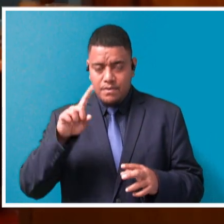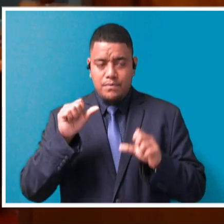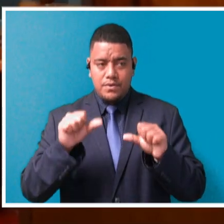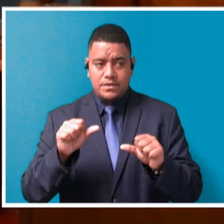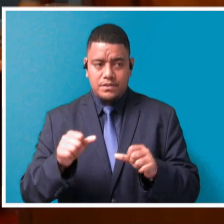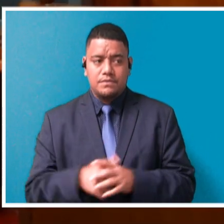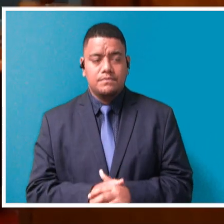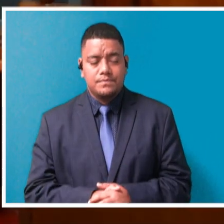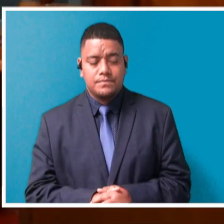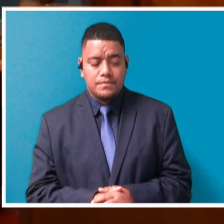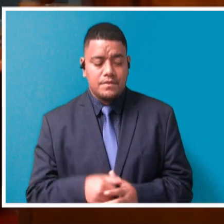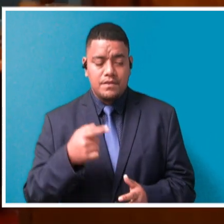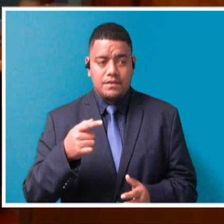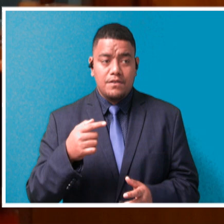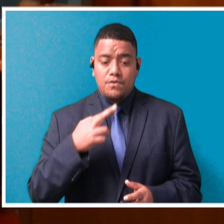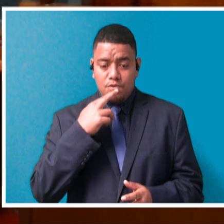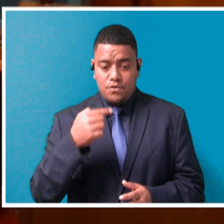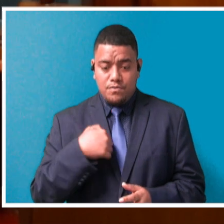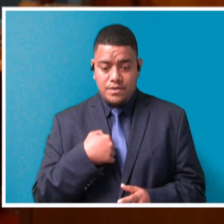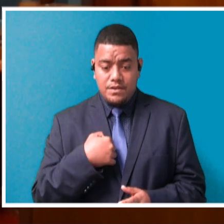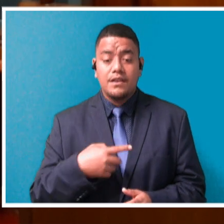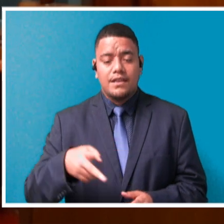Mara, told me, "Teatali."